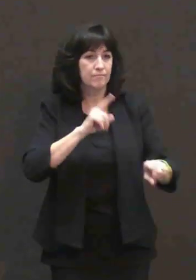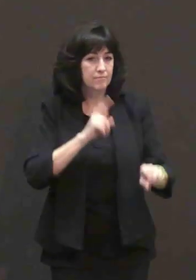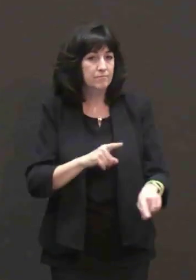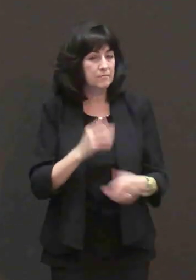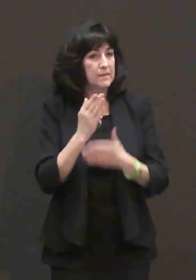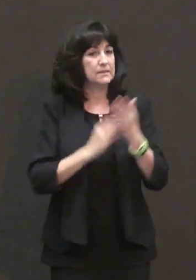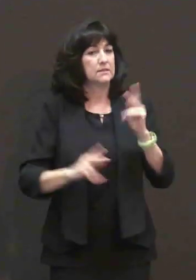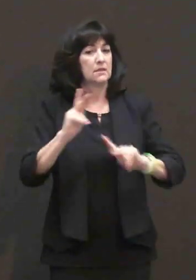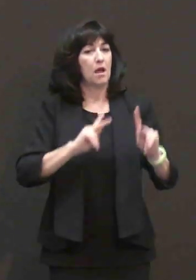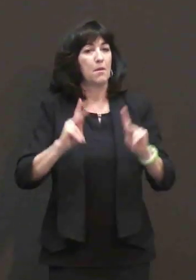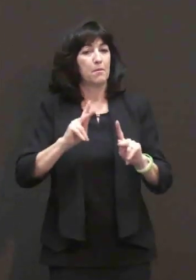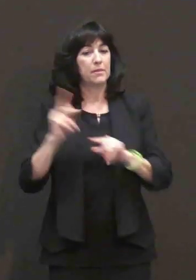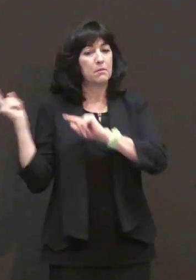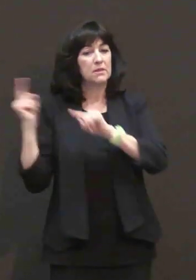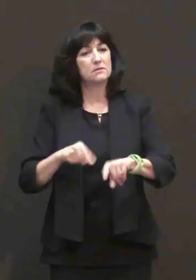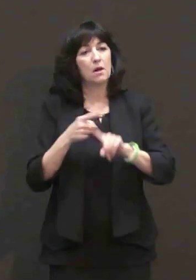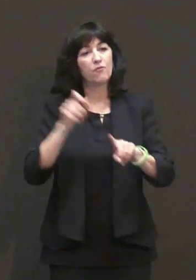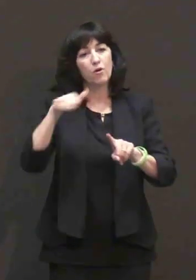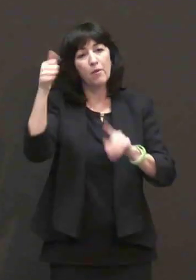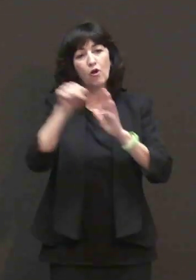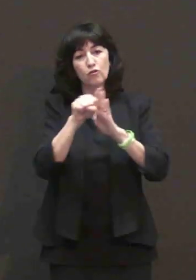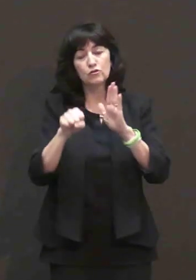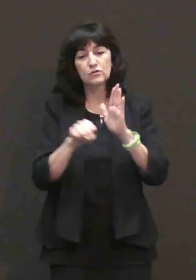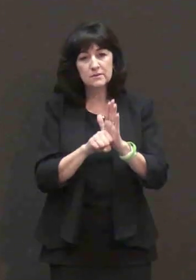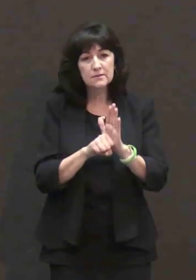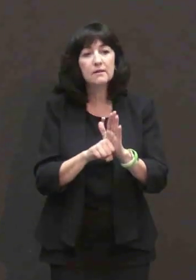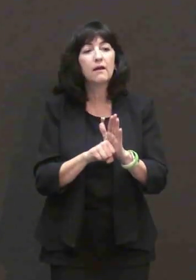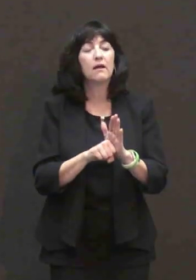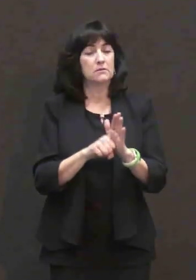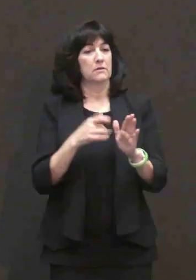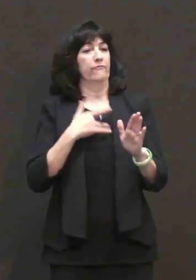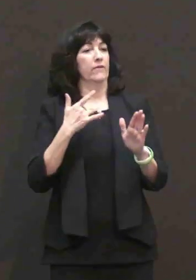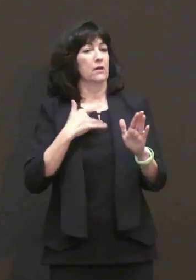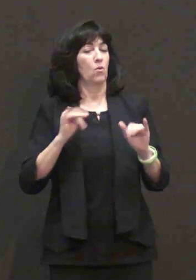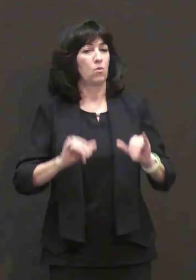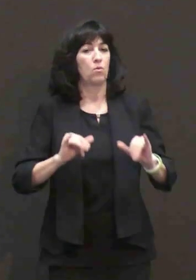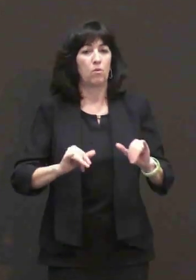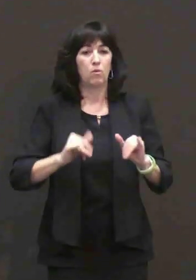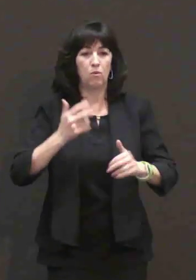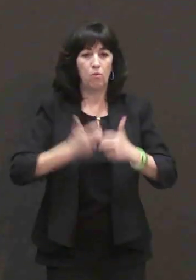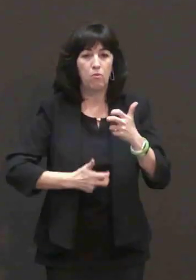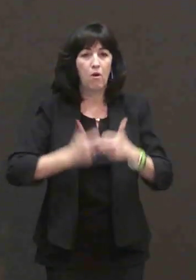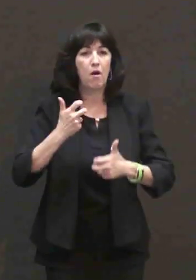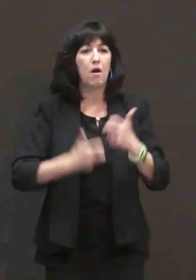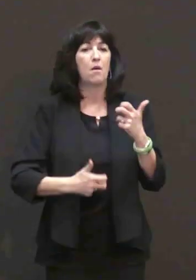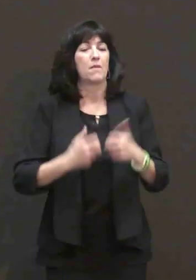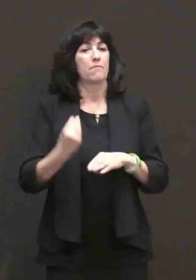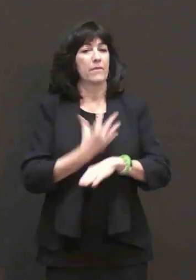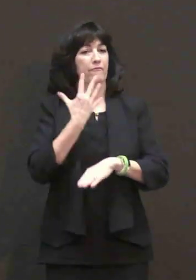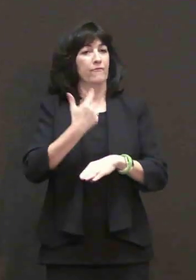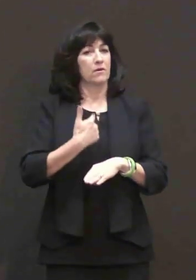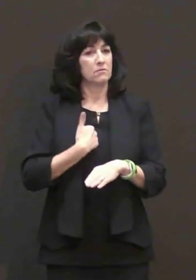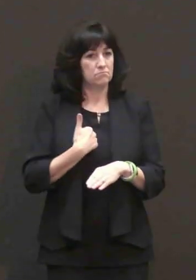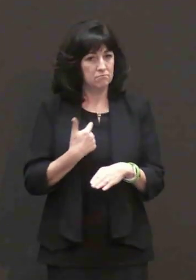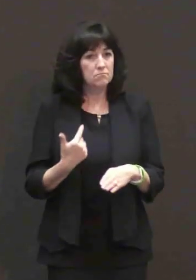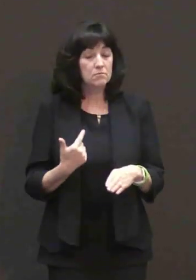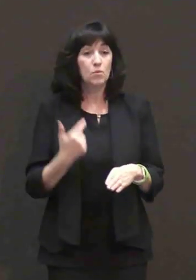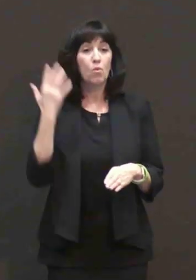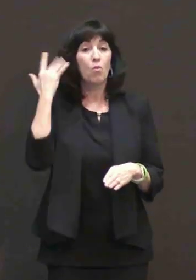people from other states. We have a prior amendment that required travelers from other states to quarantine for 14